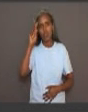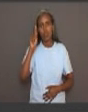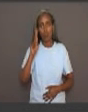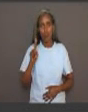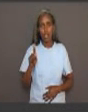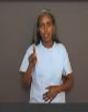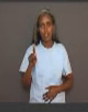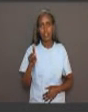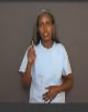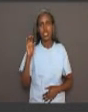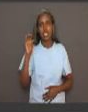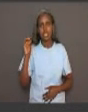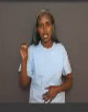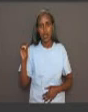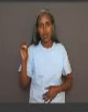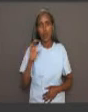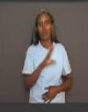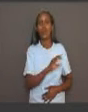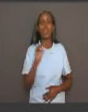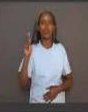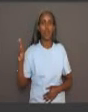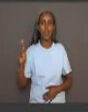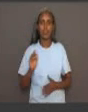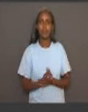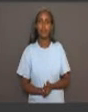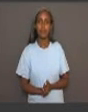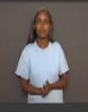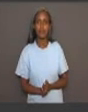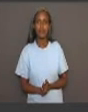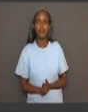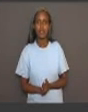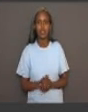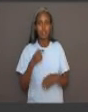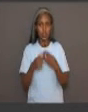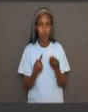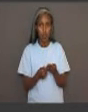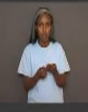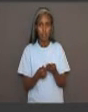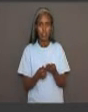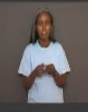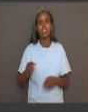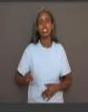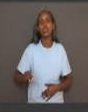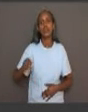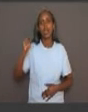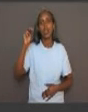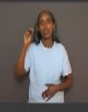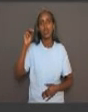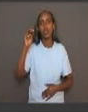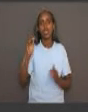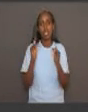of the squares of 1, 0, and 1.